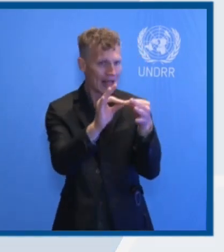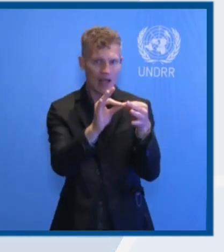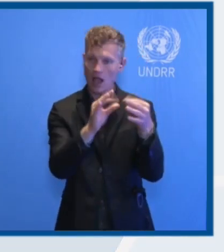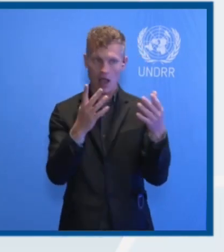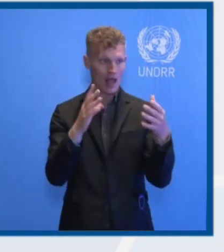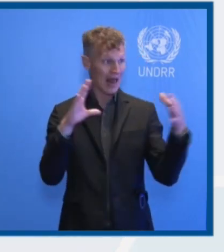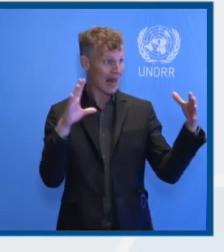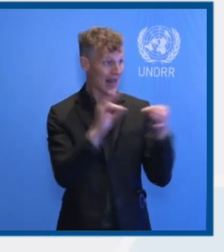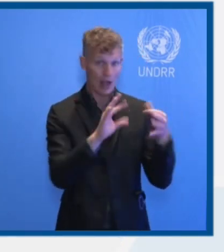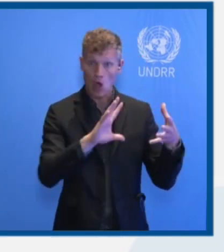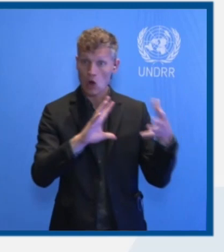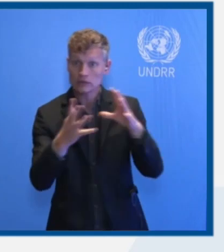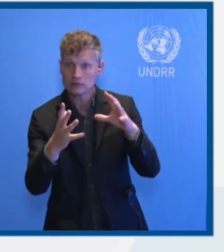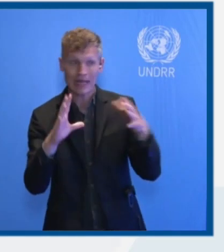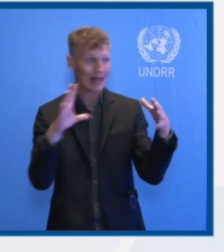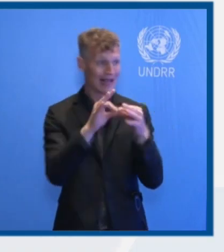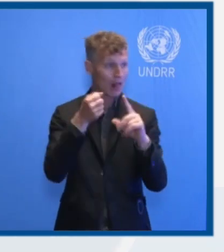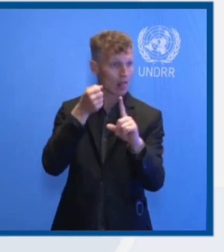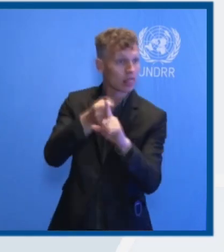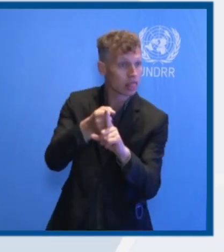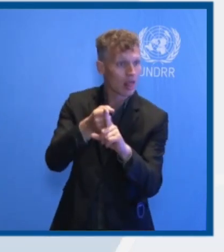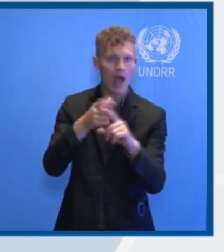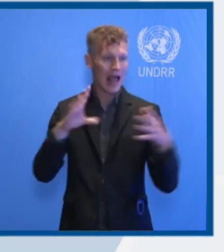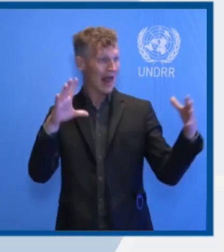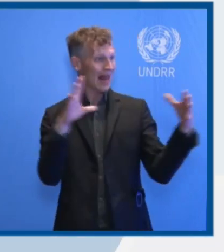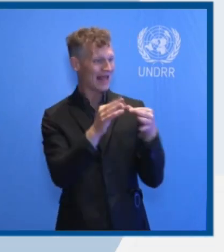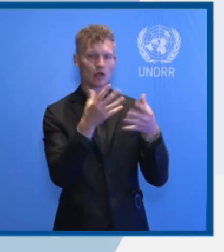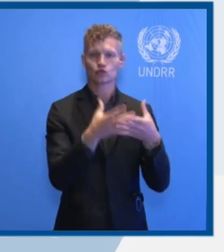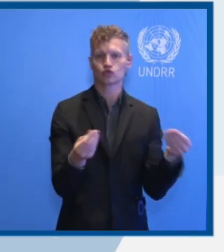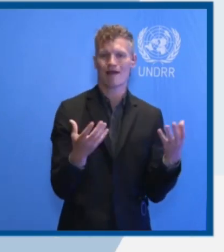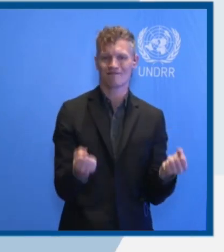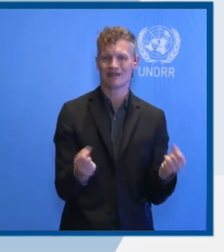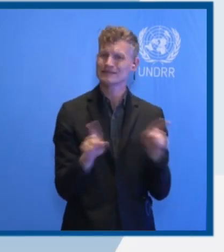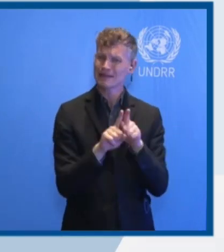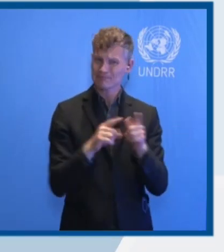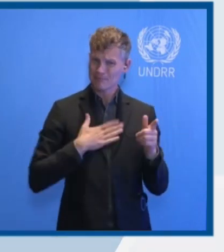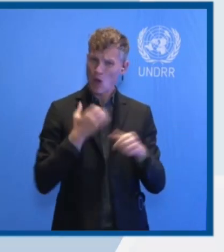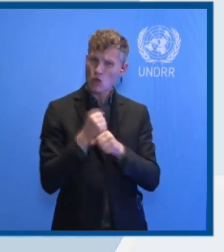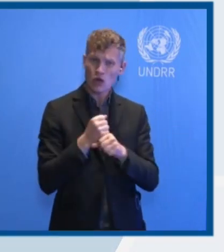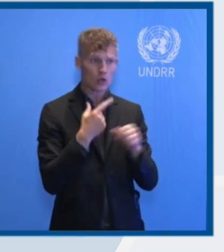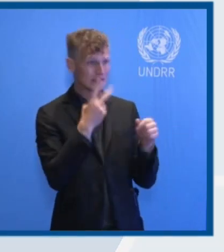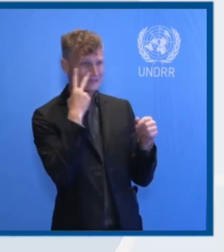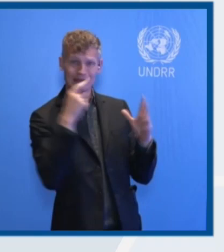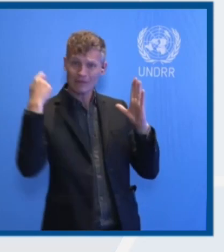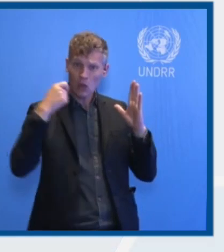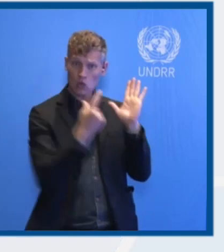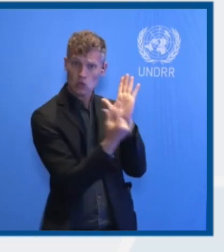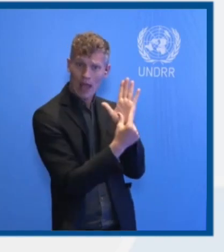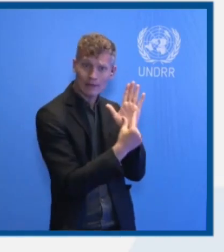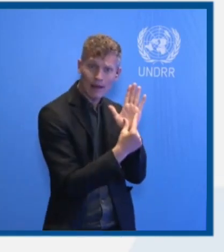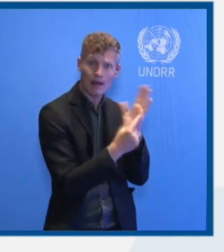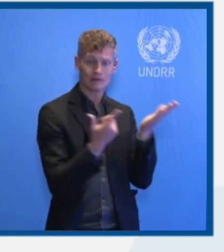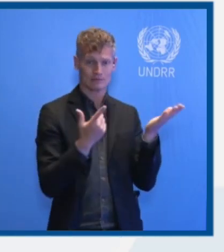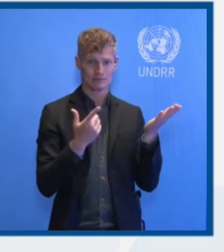is doing in Uganda, as shown in the video, as well as in other places around the world, like Haiti and